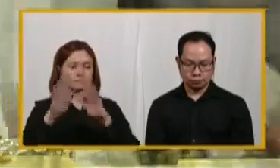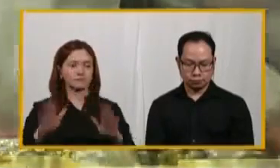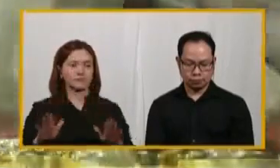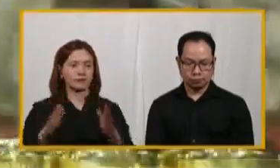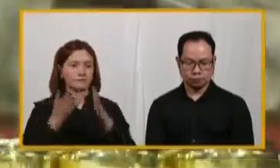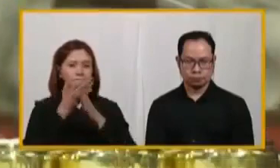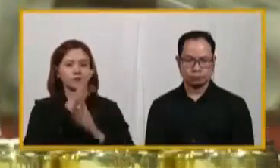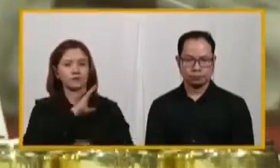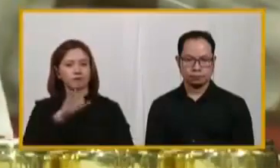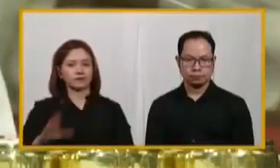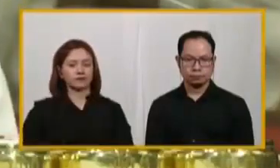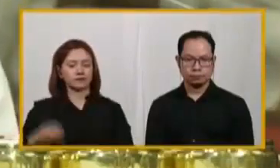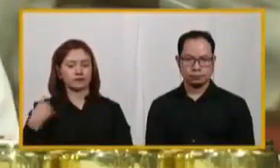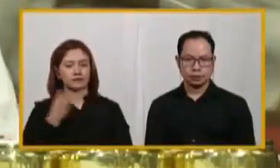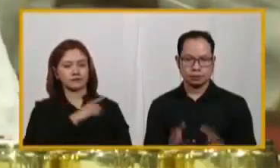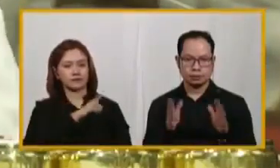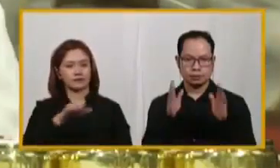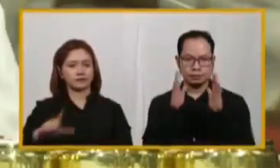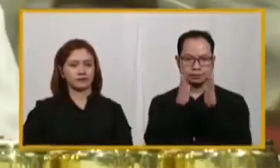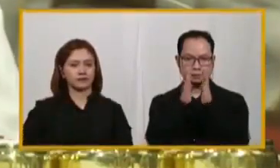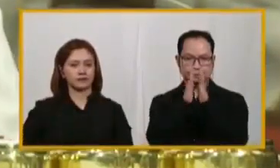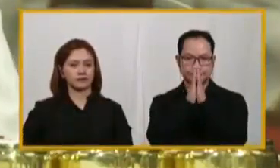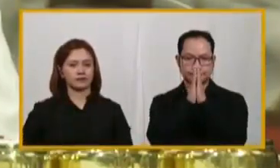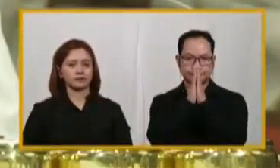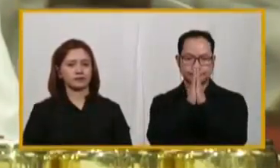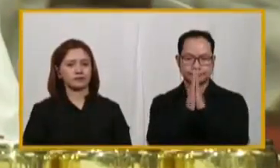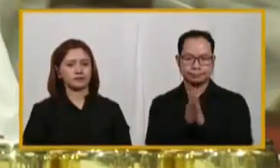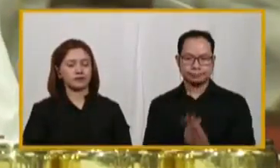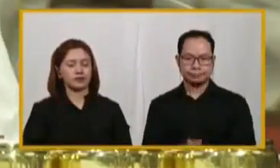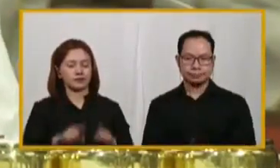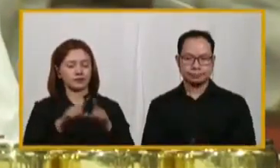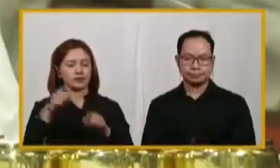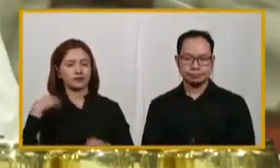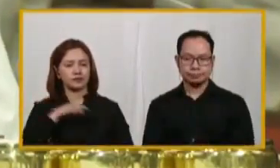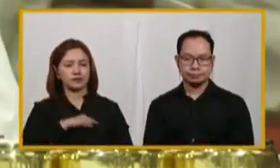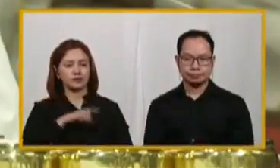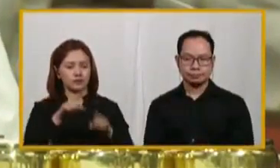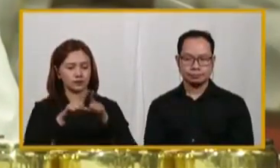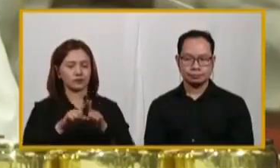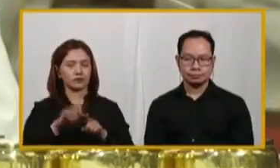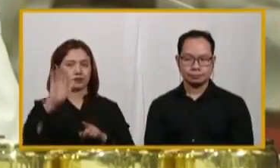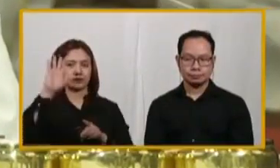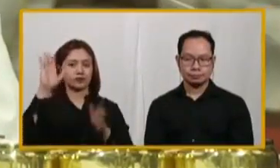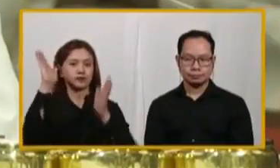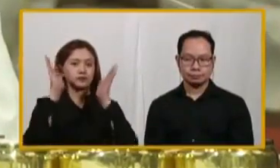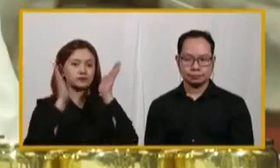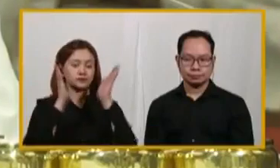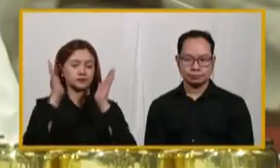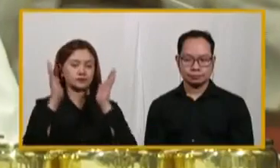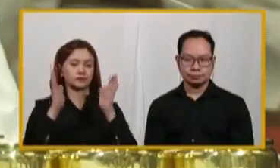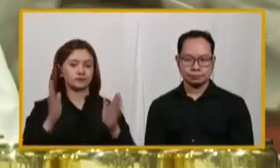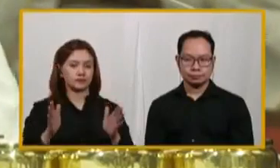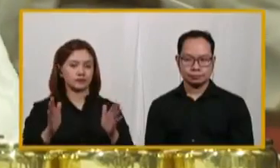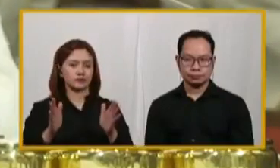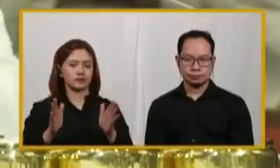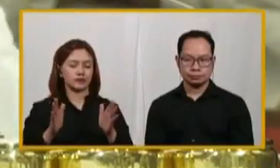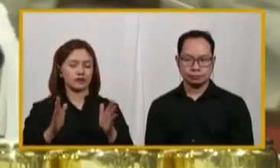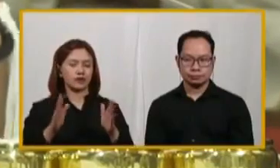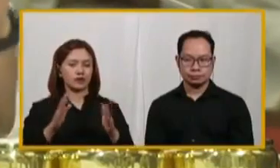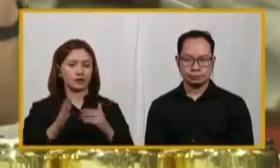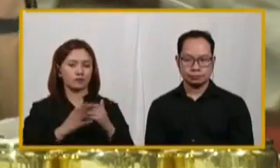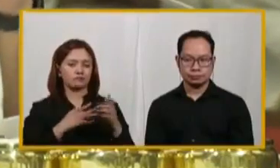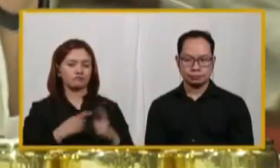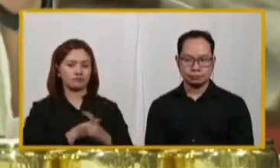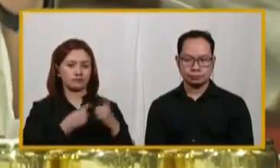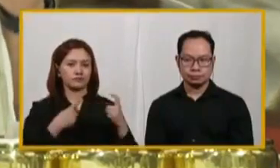Christ our Lord. Amen. To us also, your servants, who, though sinners,